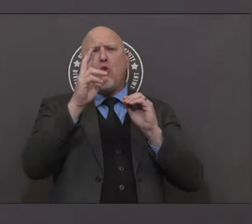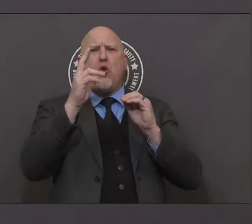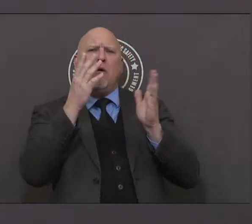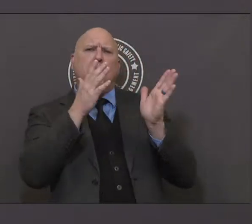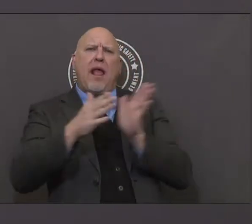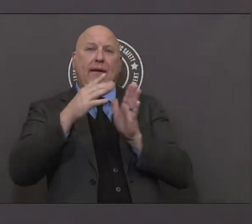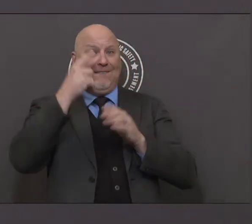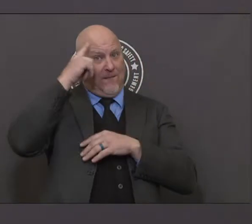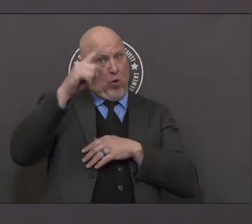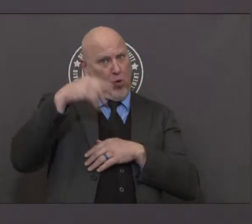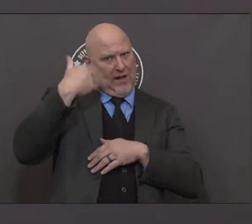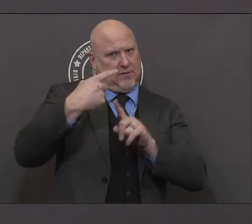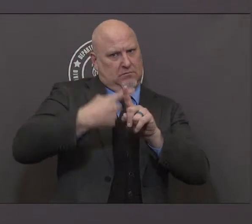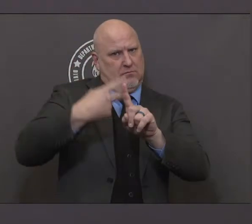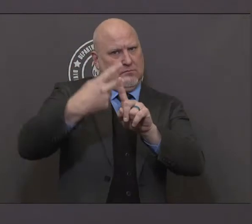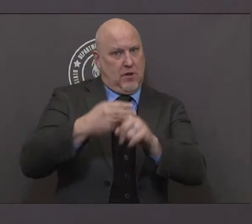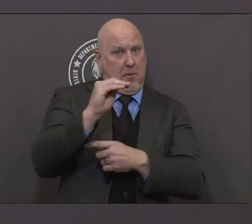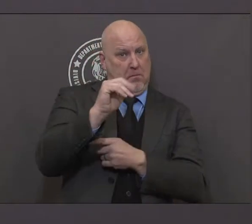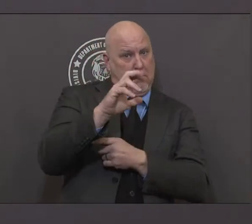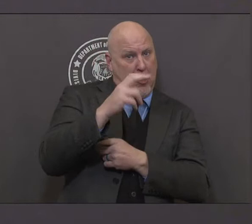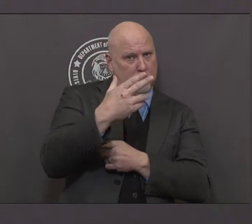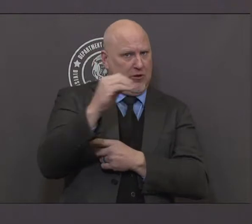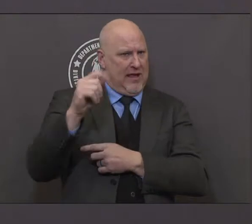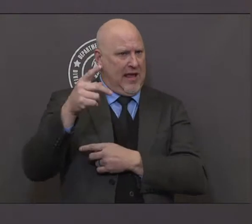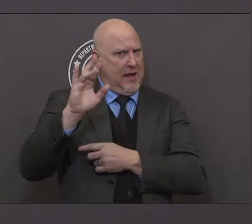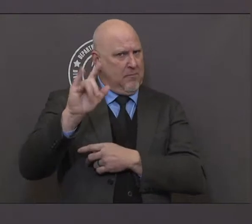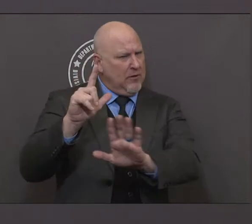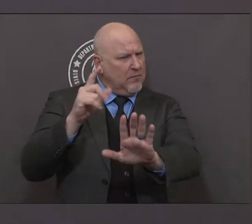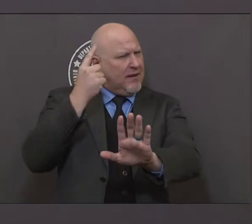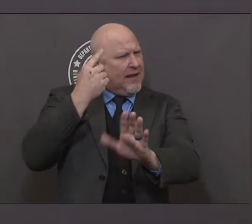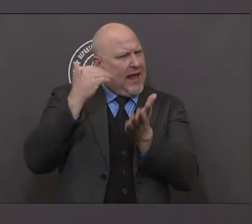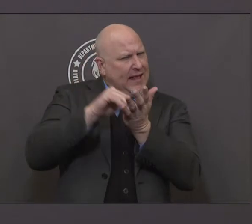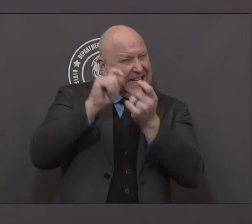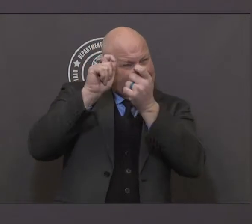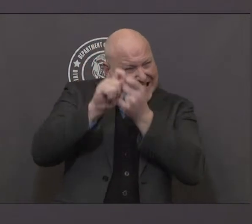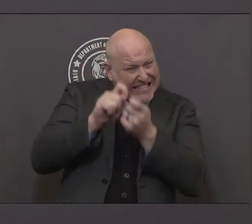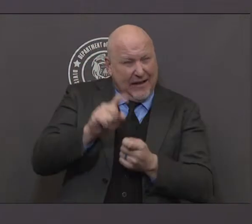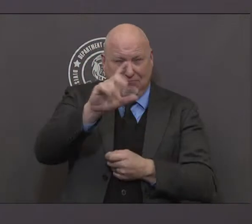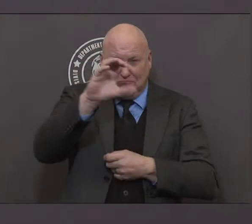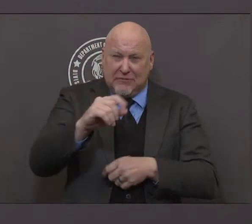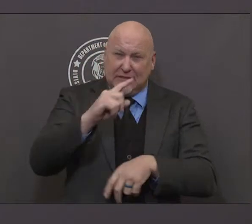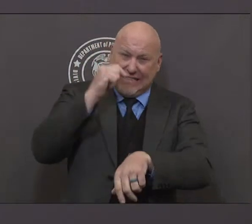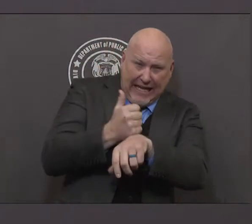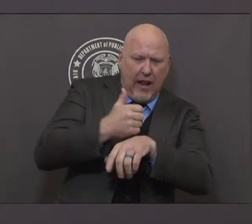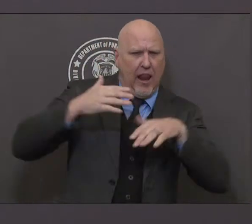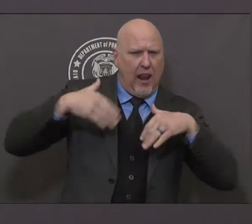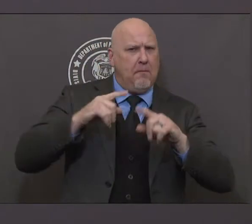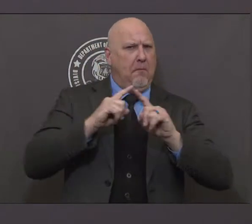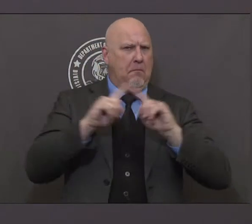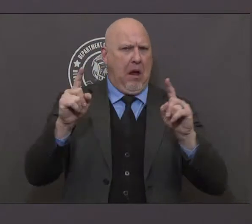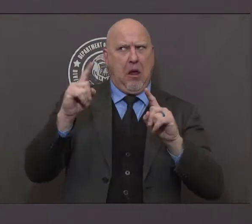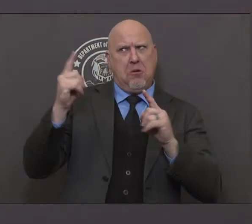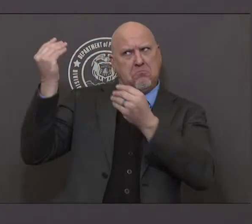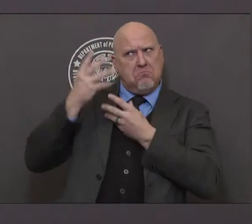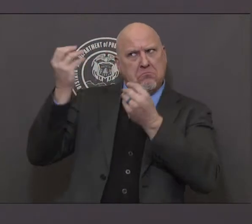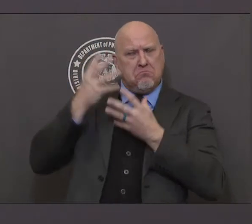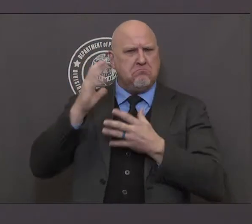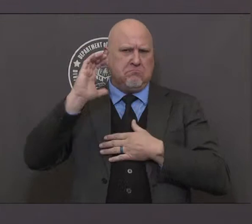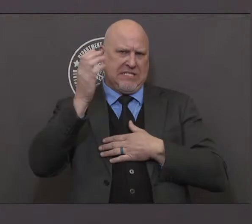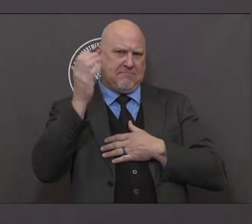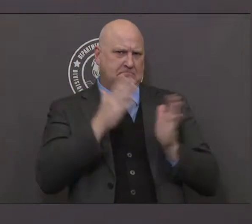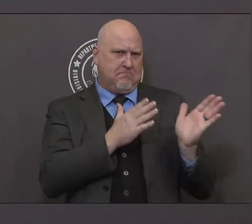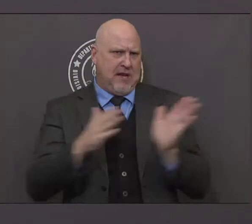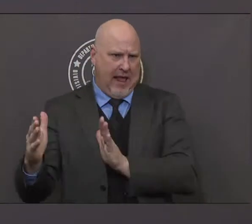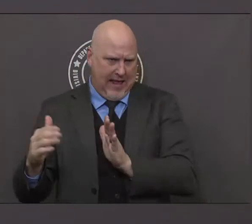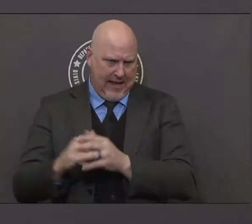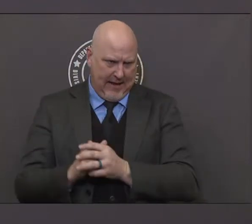these are just projections. Nothing is official until we actually get doses sent and approval is granted to the